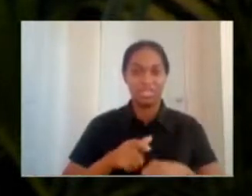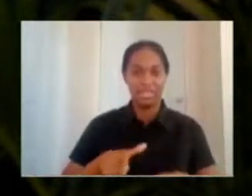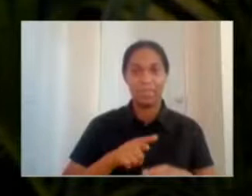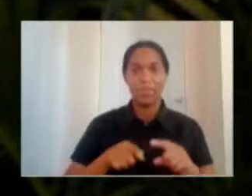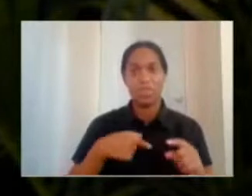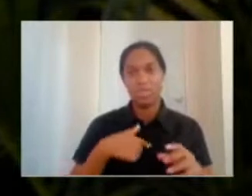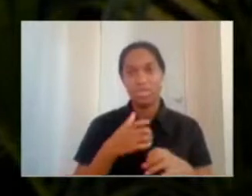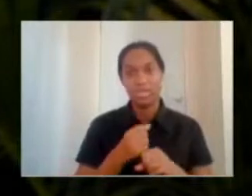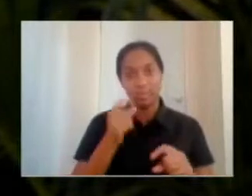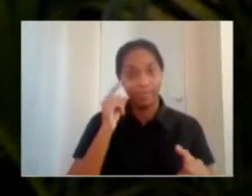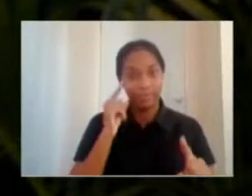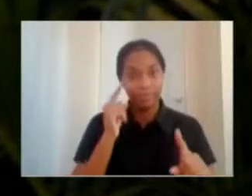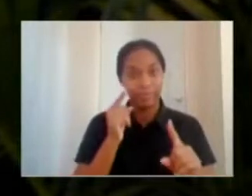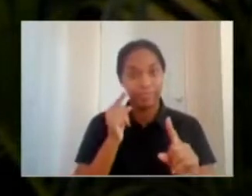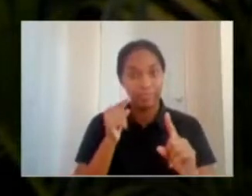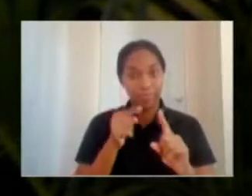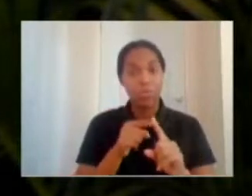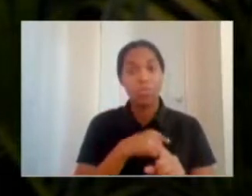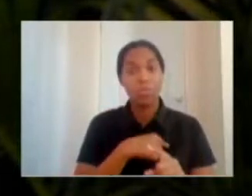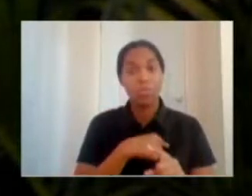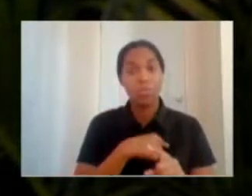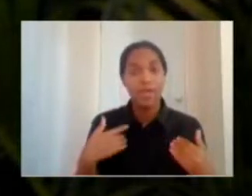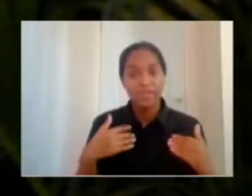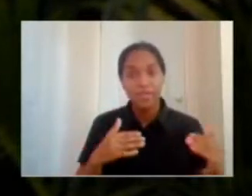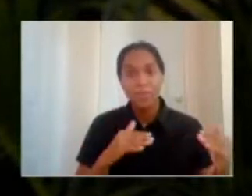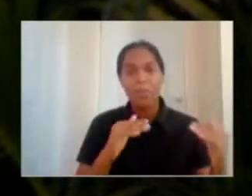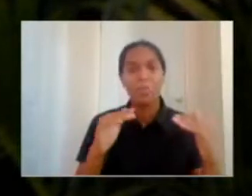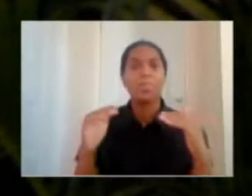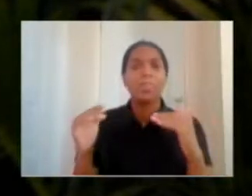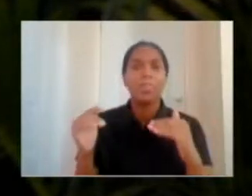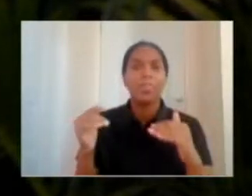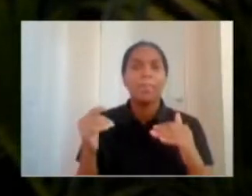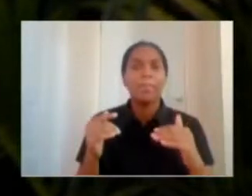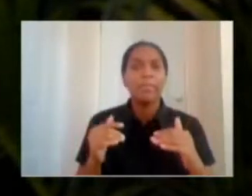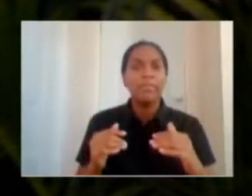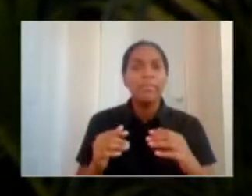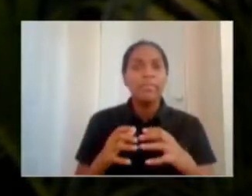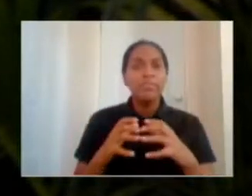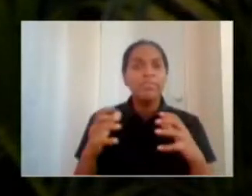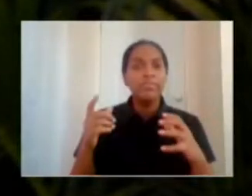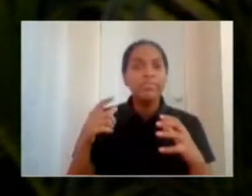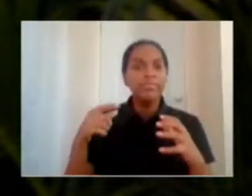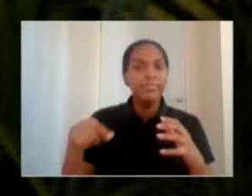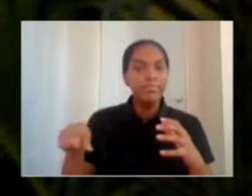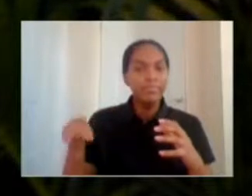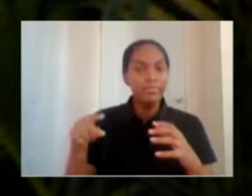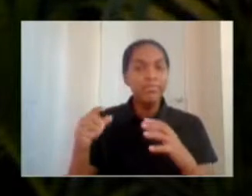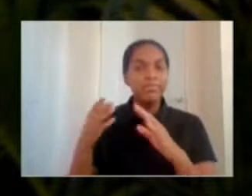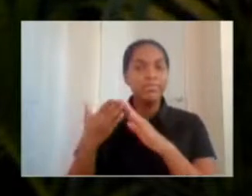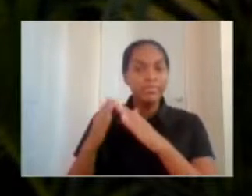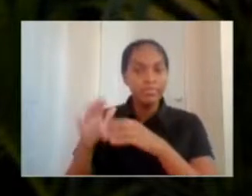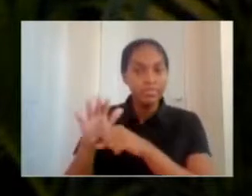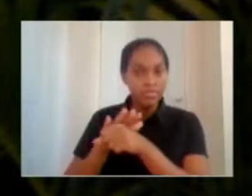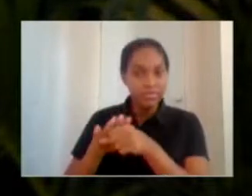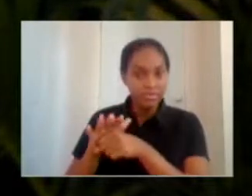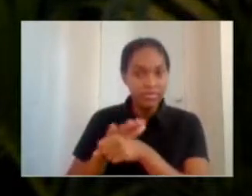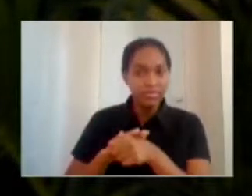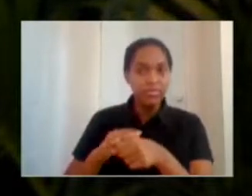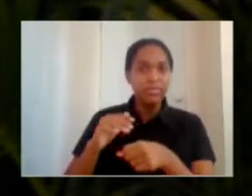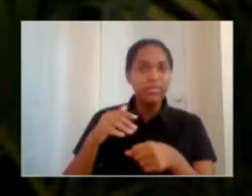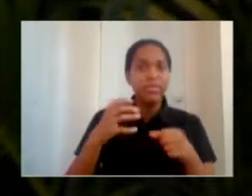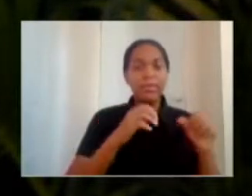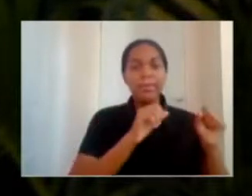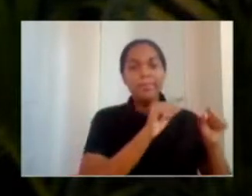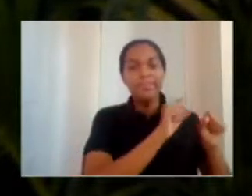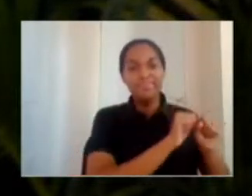we have a fair amount of at least the major metropolitan areas covered. A lot of the hinterlands are going to be